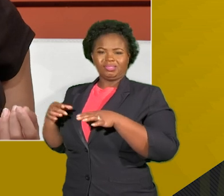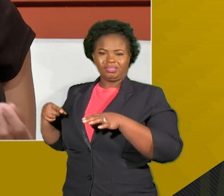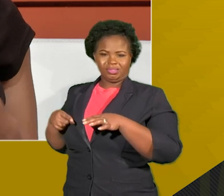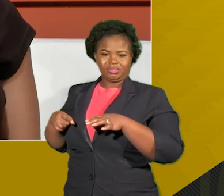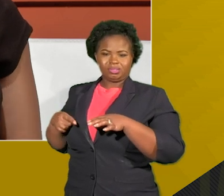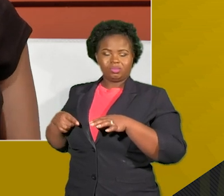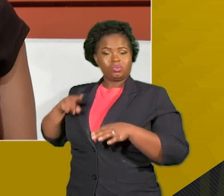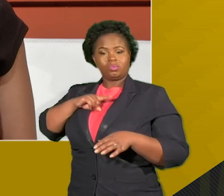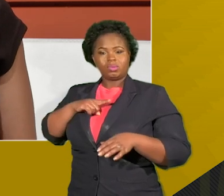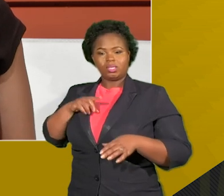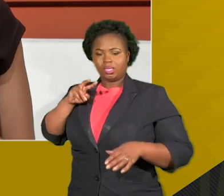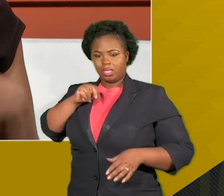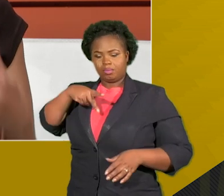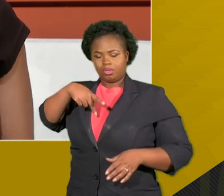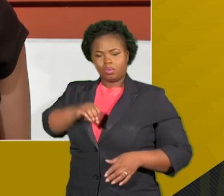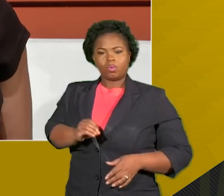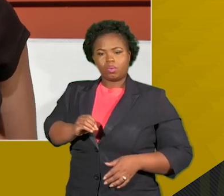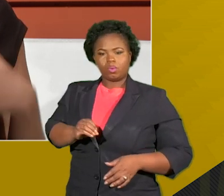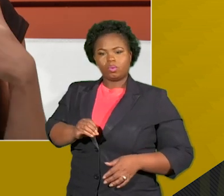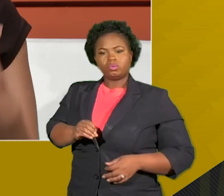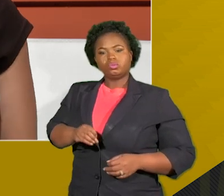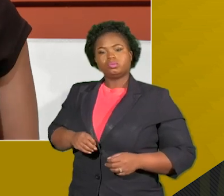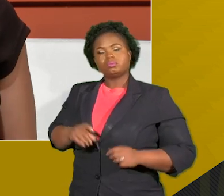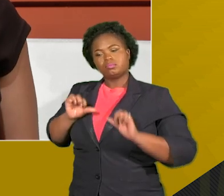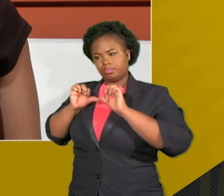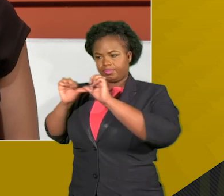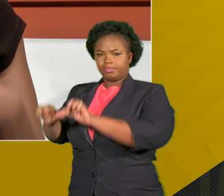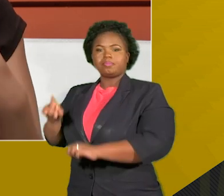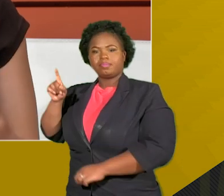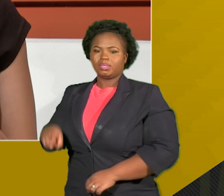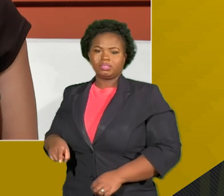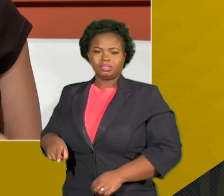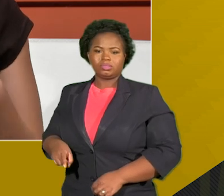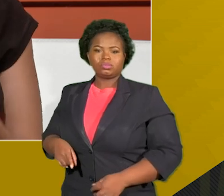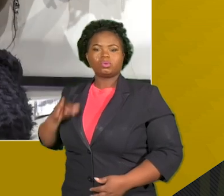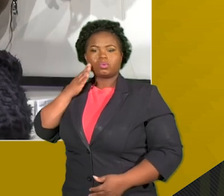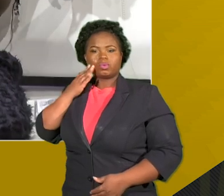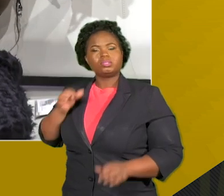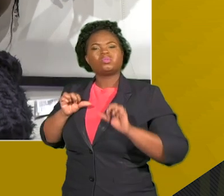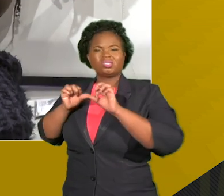want my nonprofit organization or the work we do to carry on even after